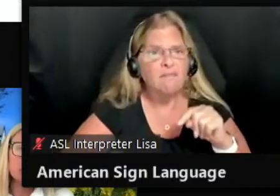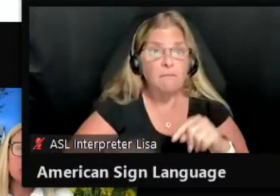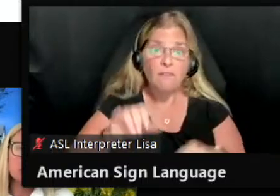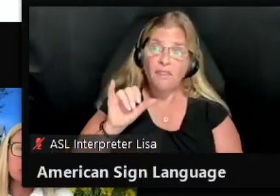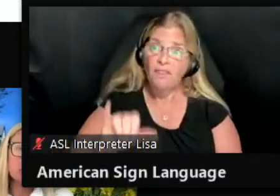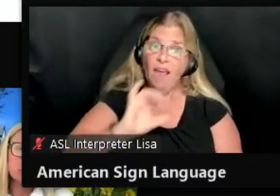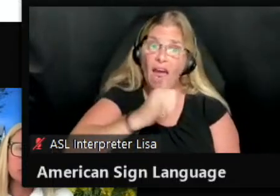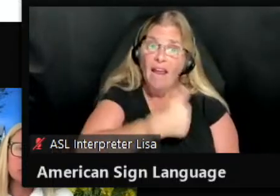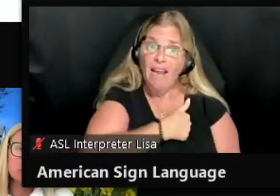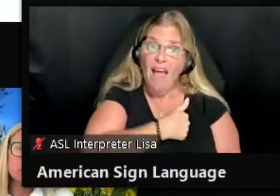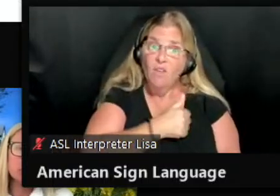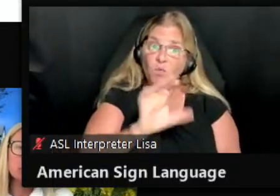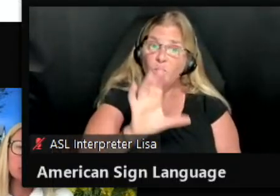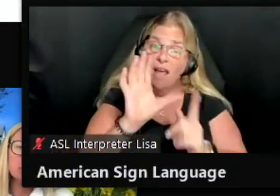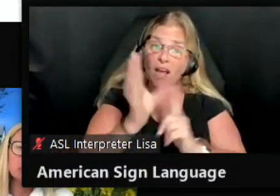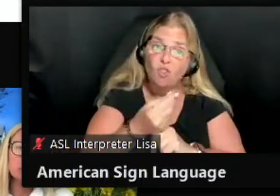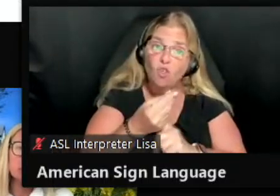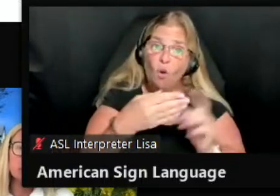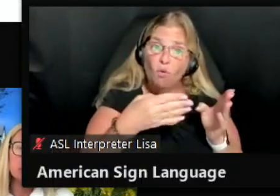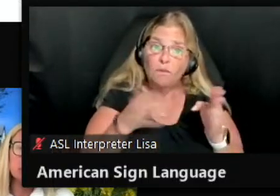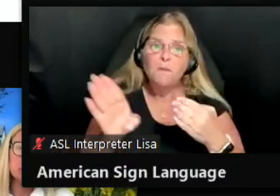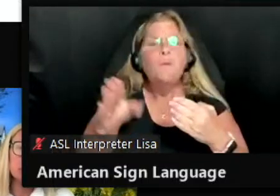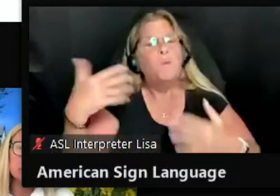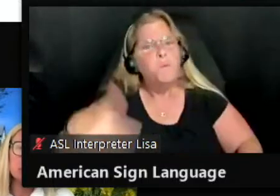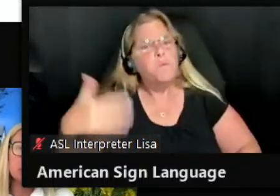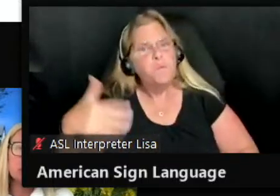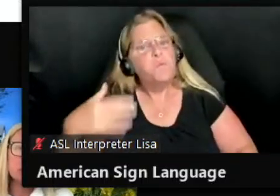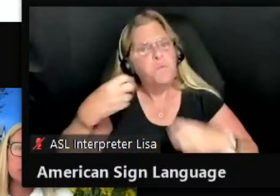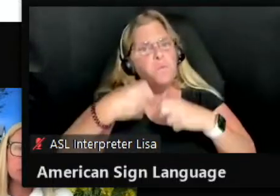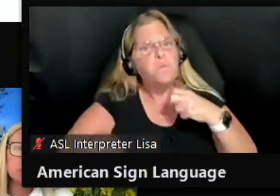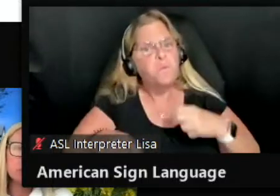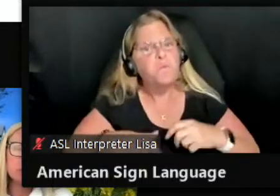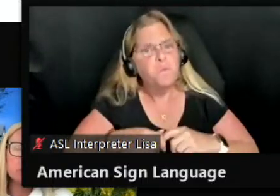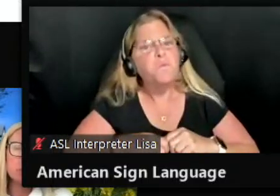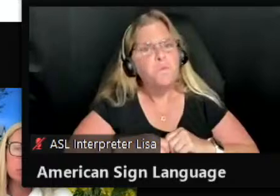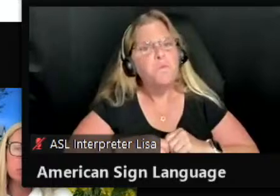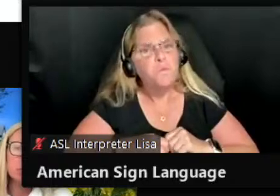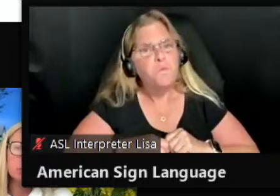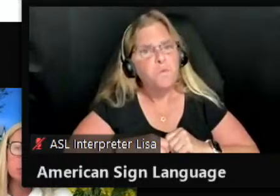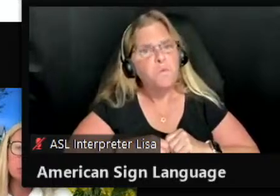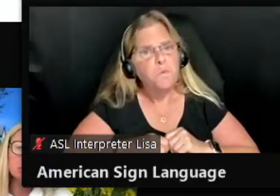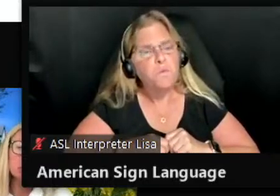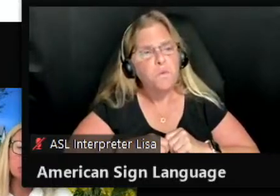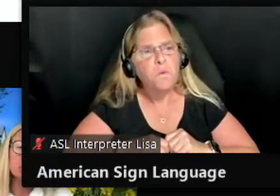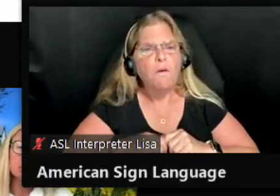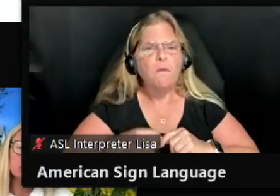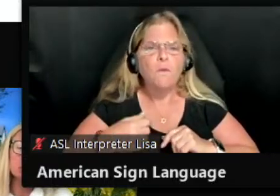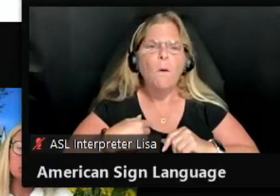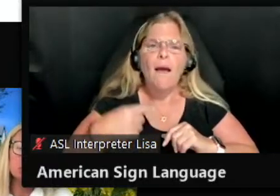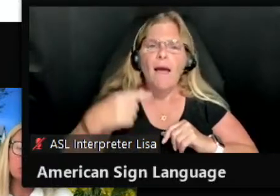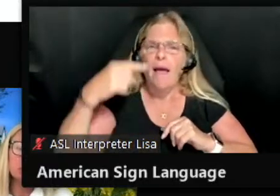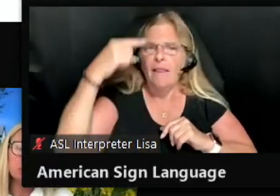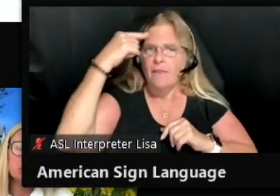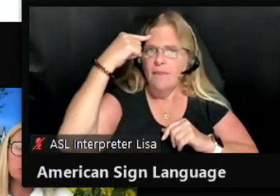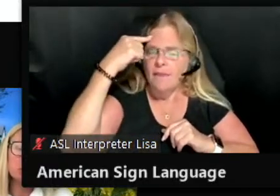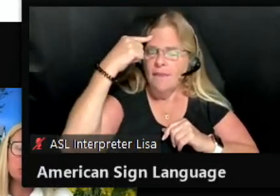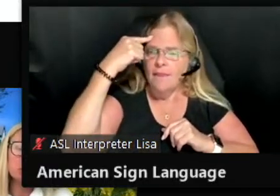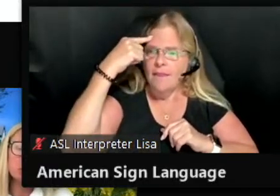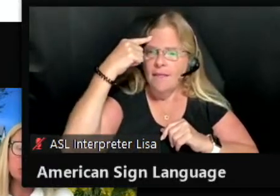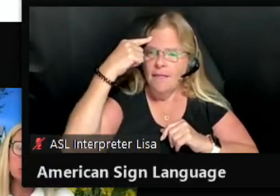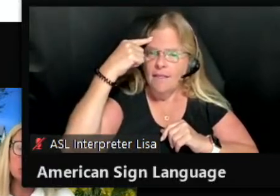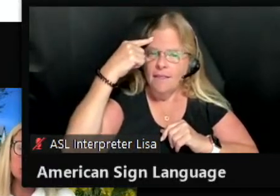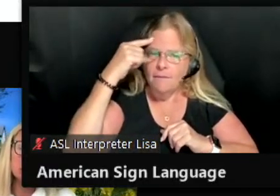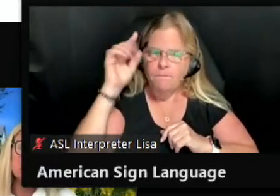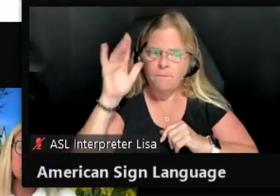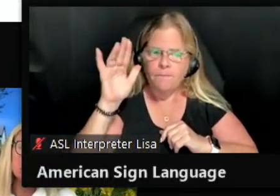hard culture to shift from. And so I think that, obviously, again, I'm